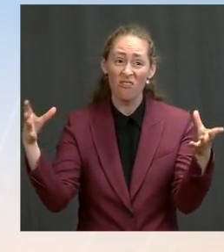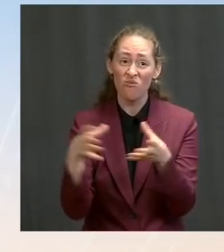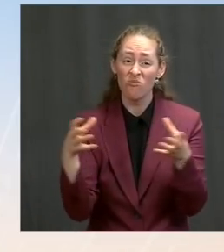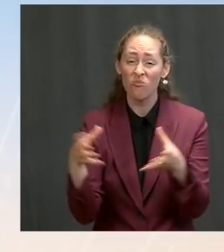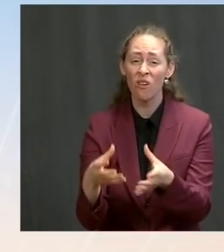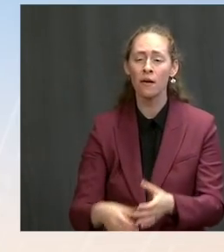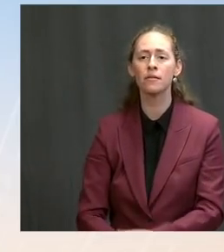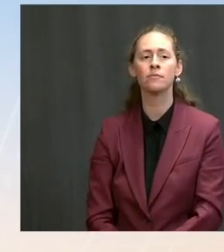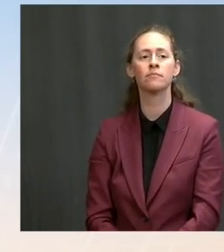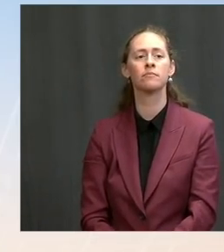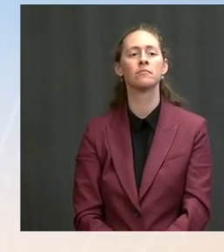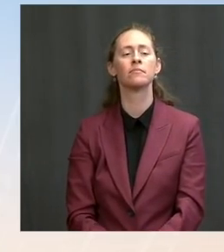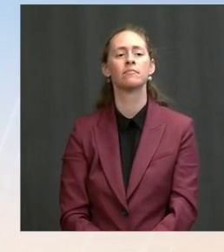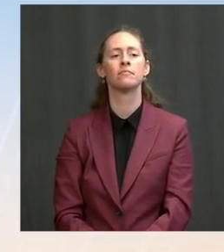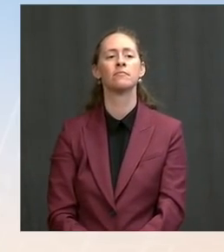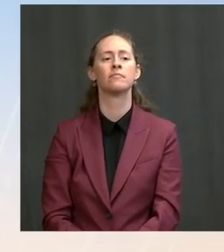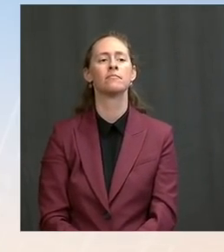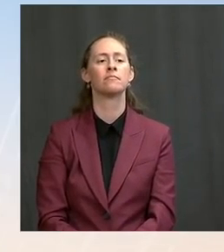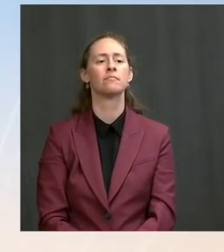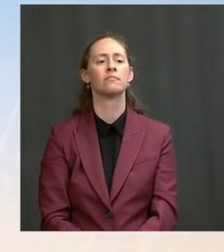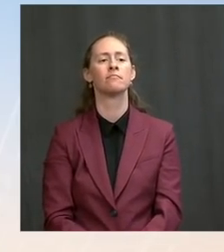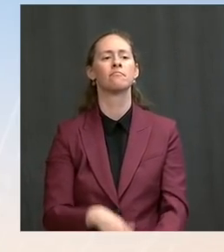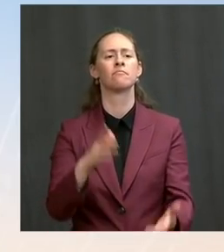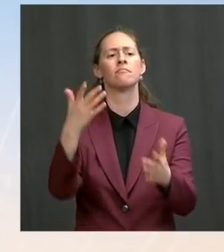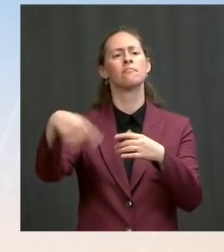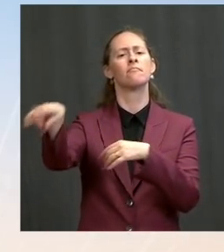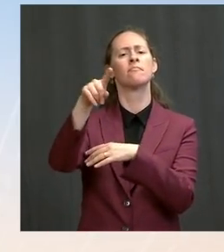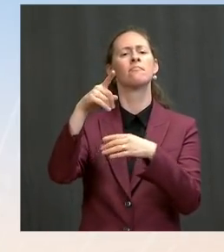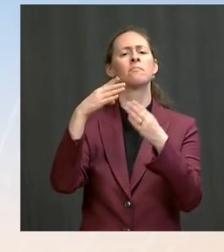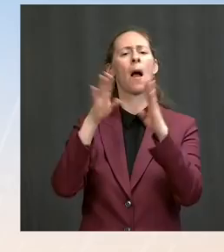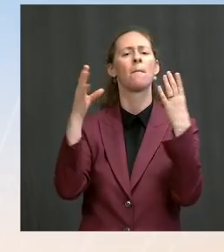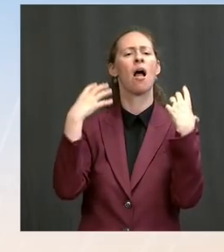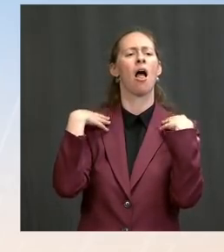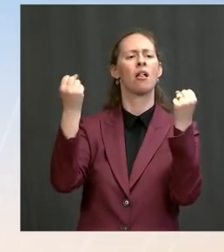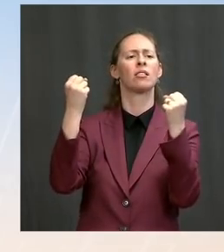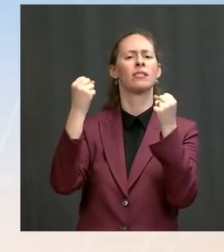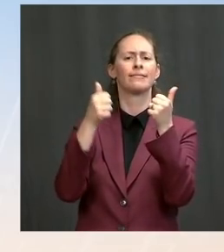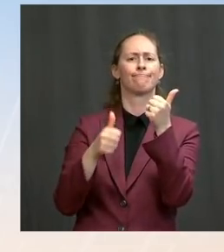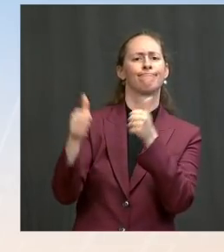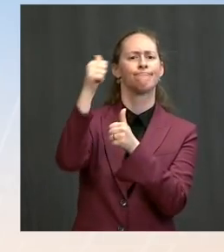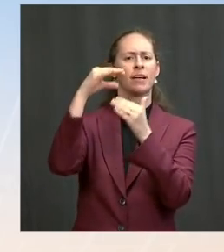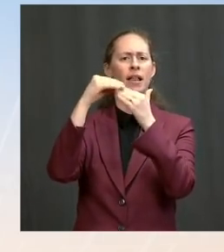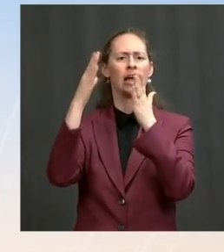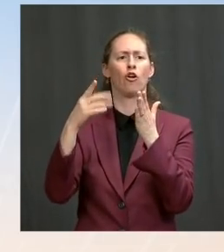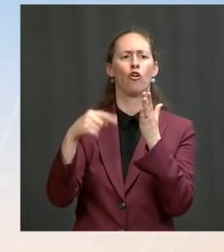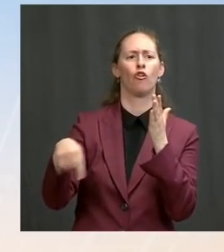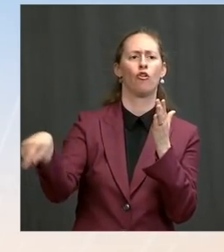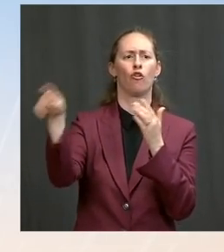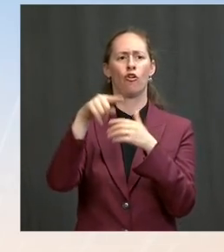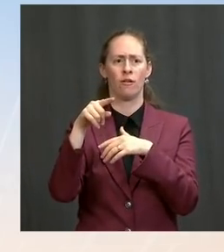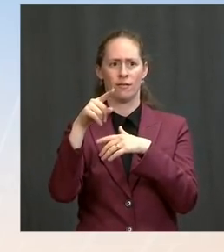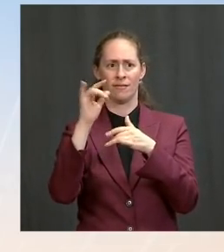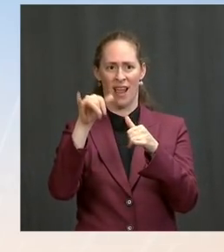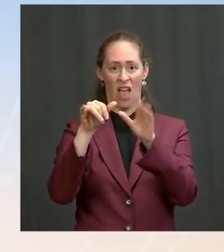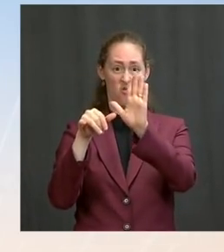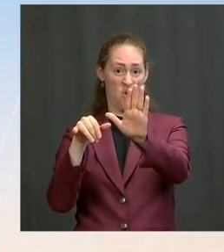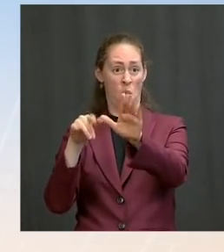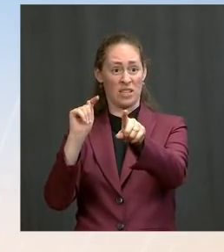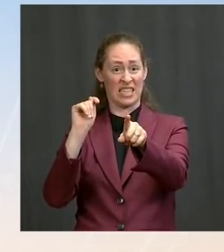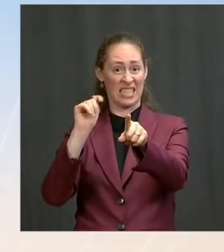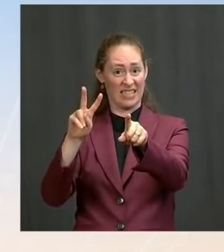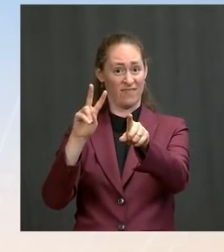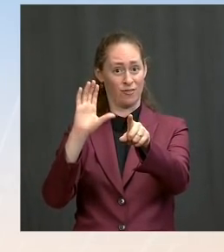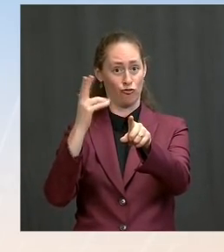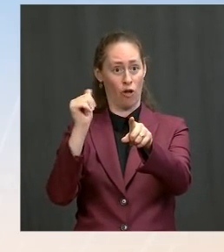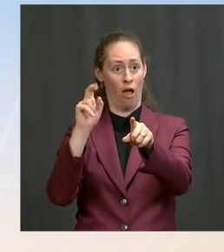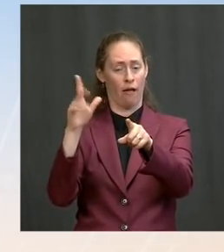repeat something that a number of our public health officials have been conveying on a number of your networks throughout the day. One, we've had them out there because we know there's been a lot of questions